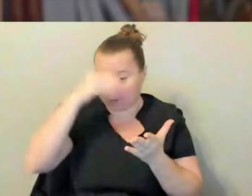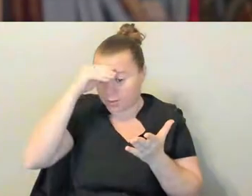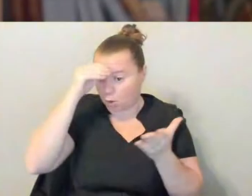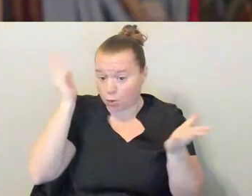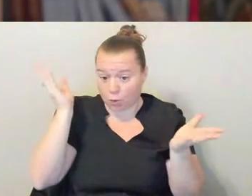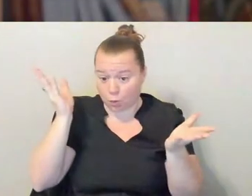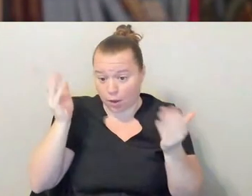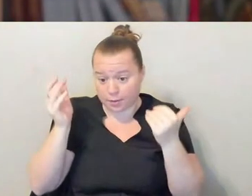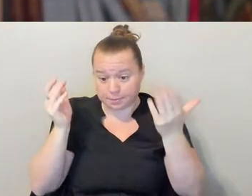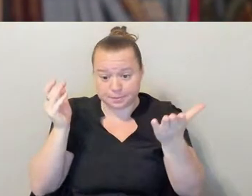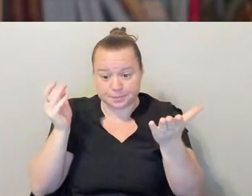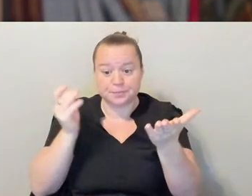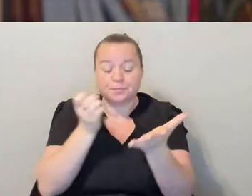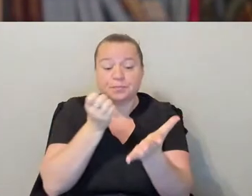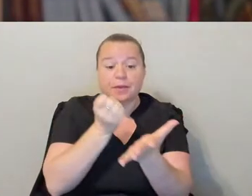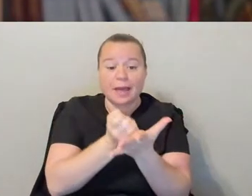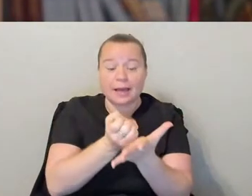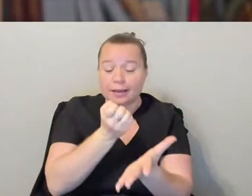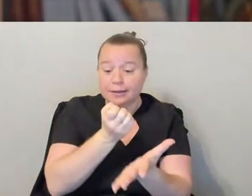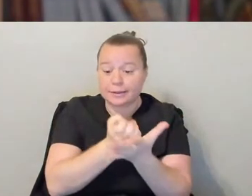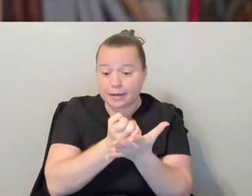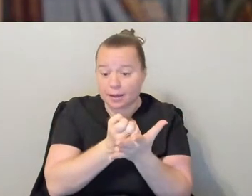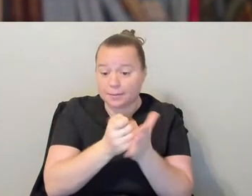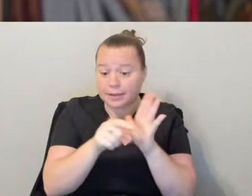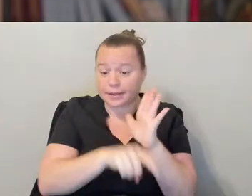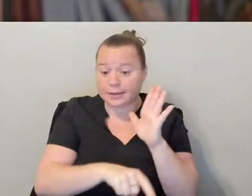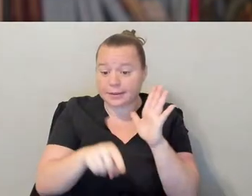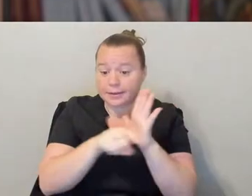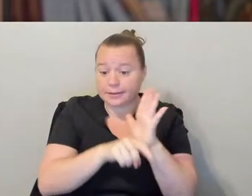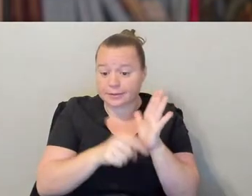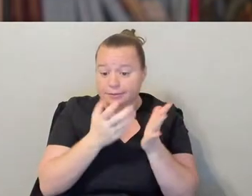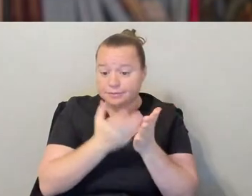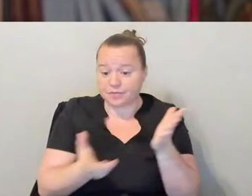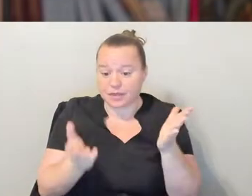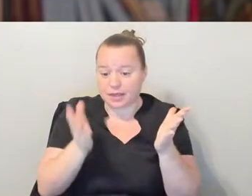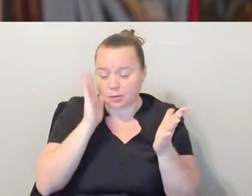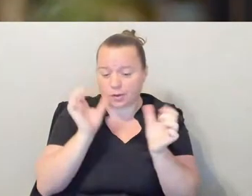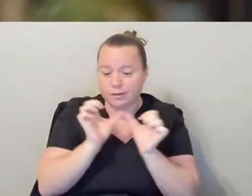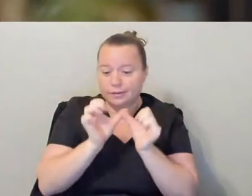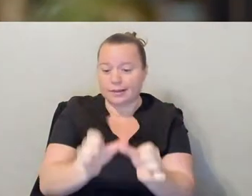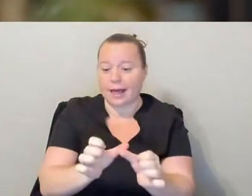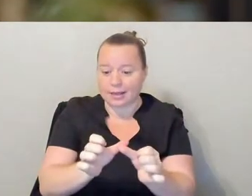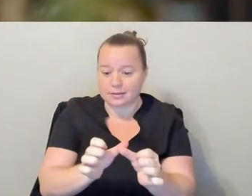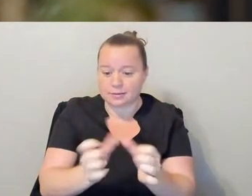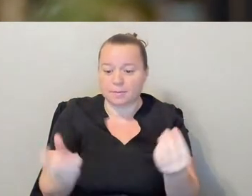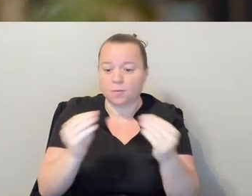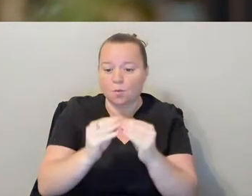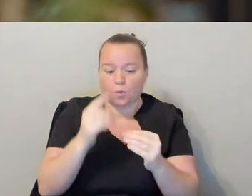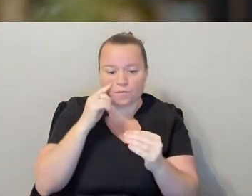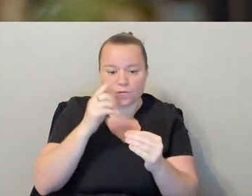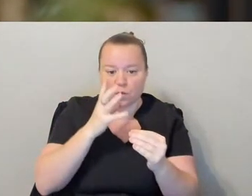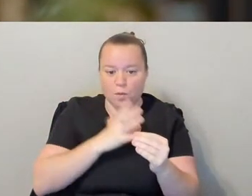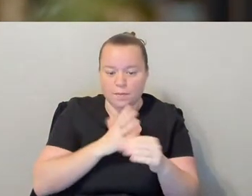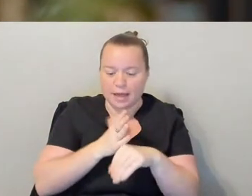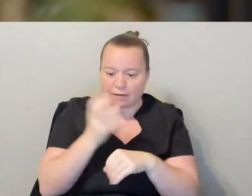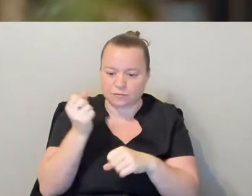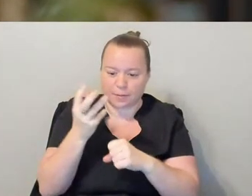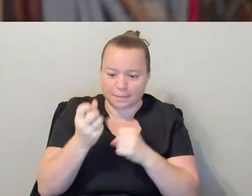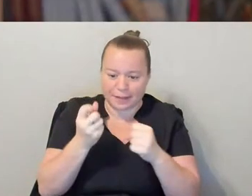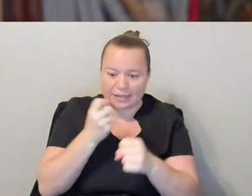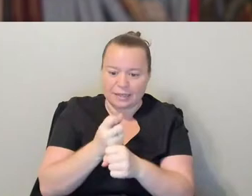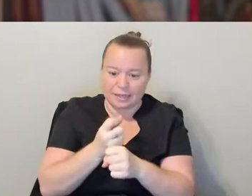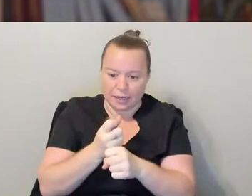The economic fallout from the COVID-19 crisis will last longer for women. After years of growth across the